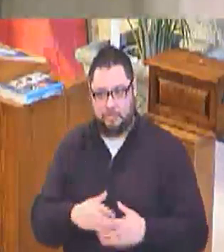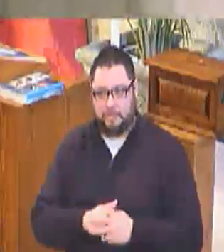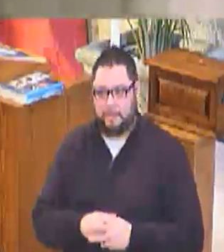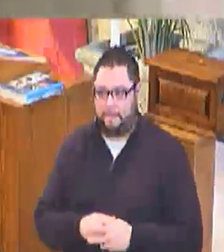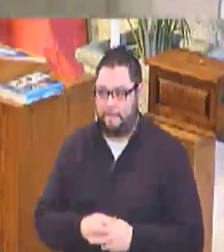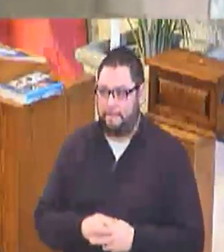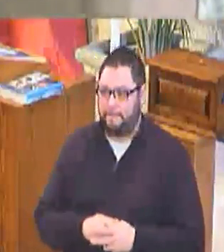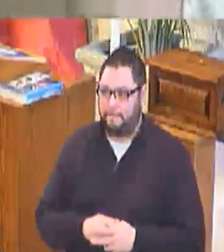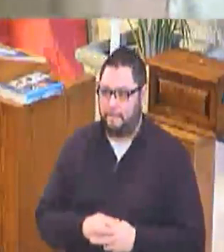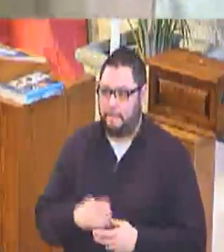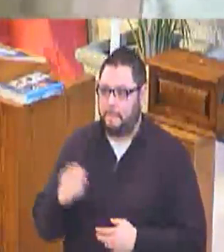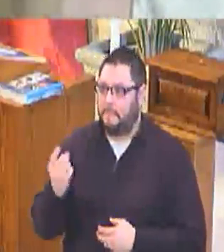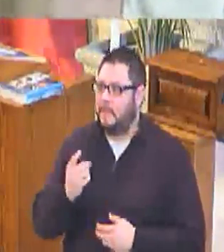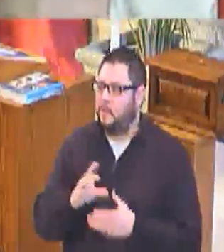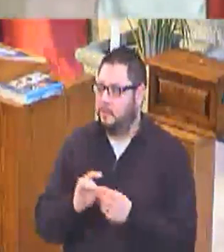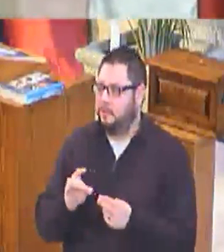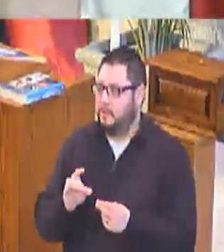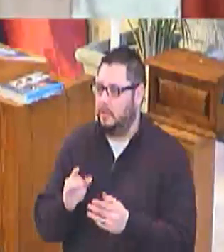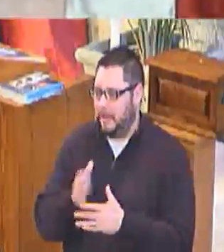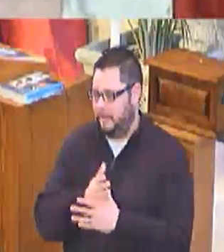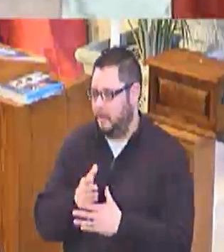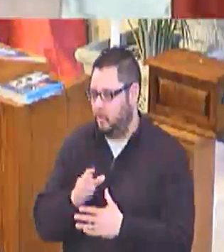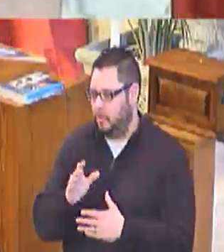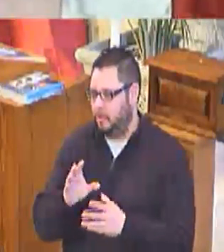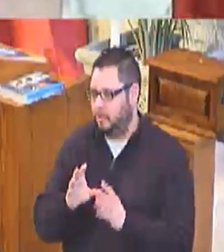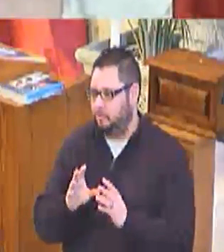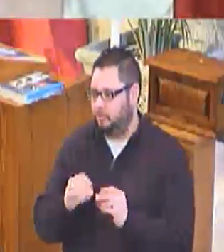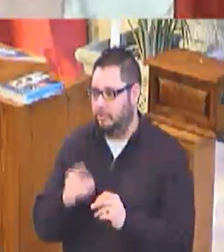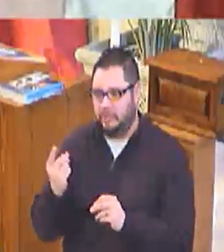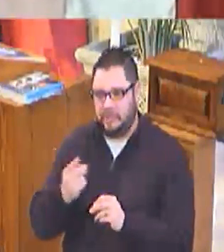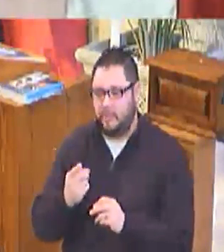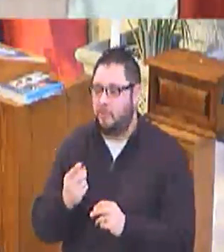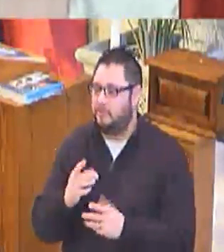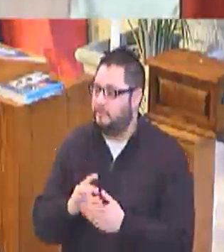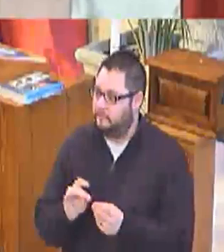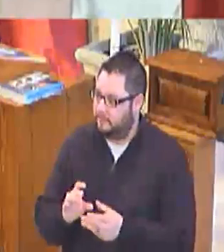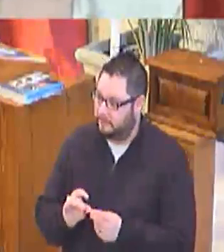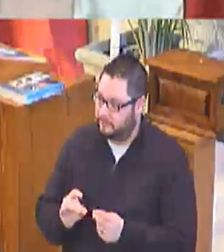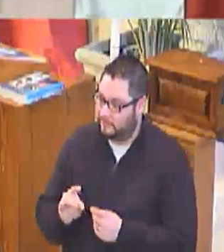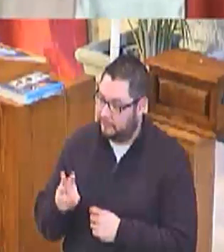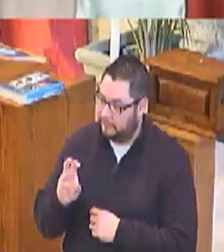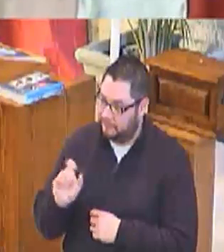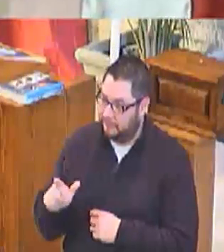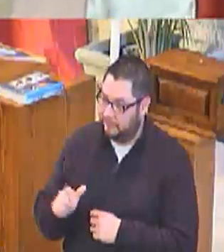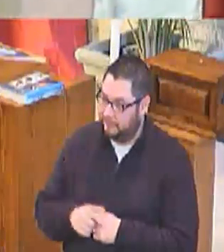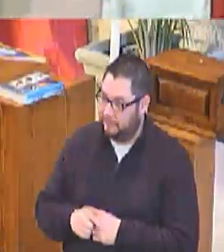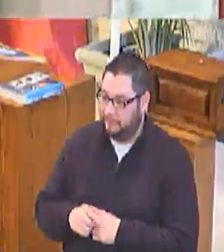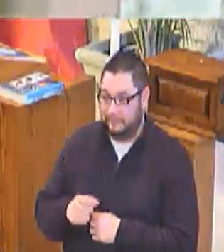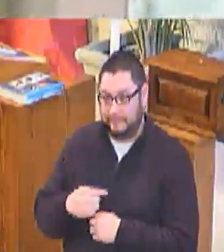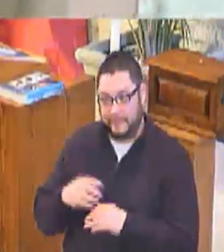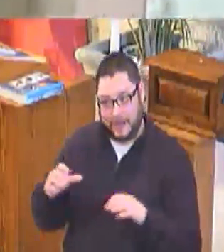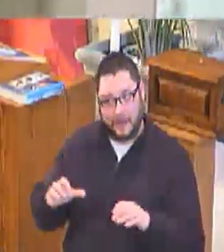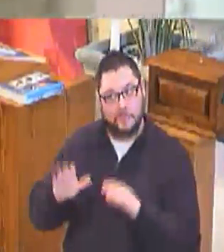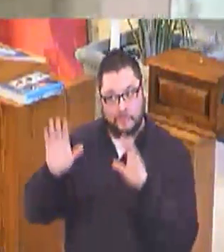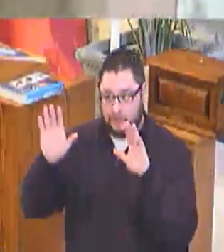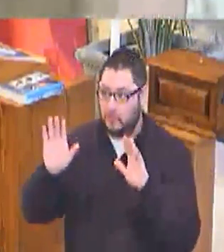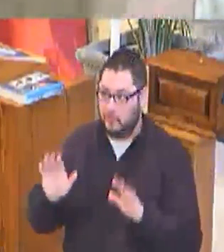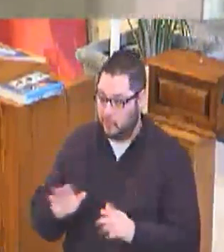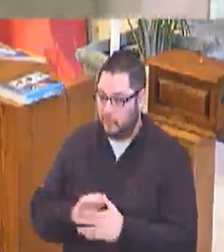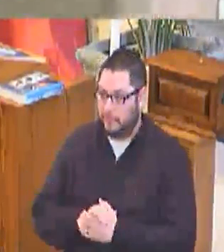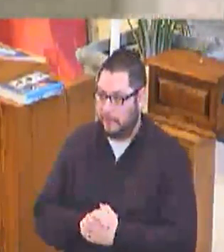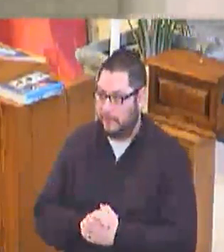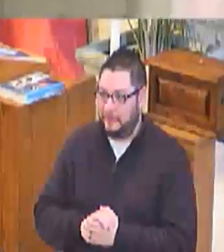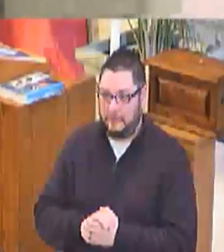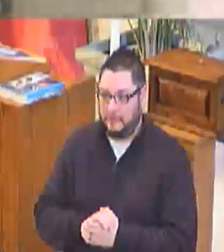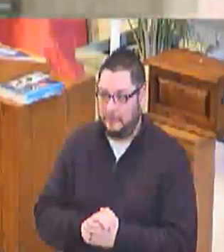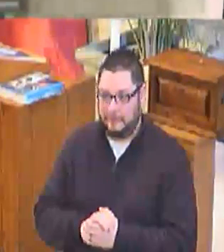Someone shared with me in between services about someone in a beautiful way said, well, Reverend Pat, I was just doing great. That didn't